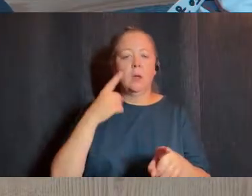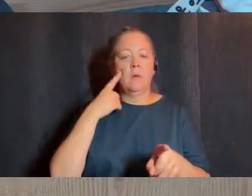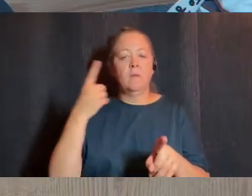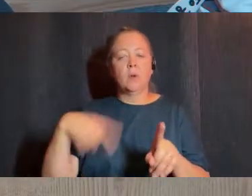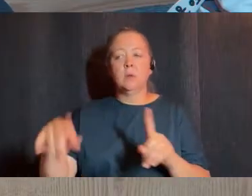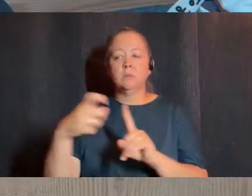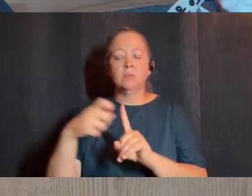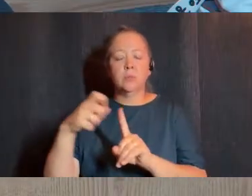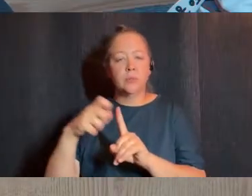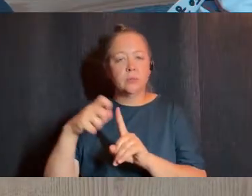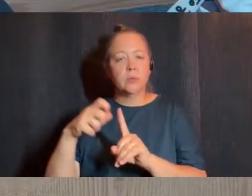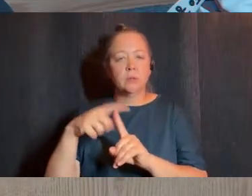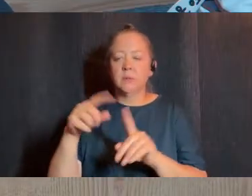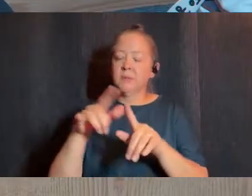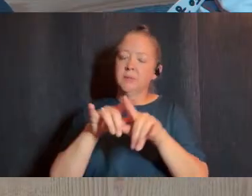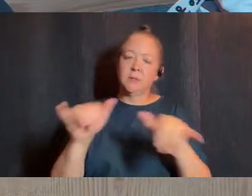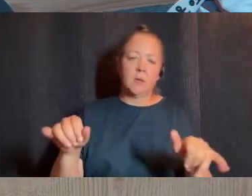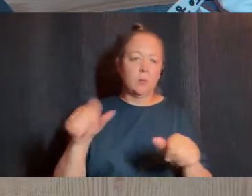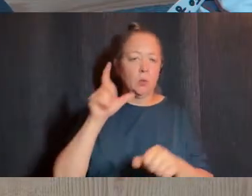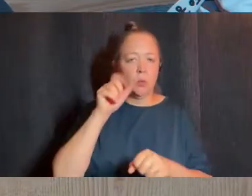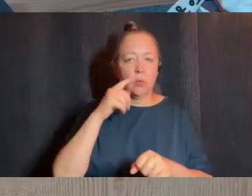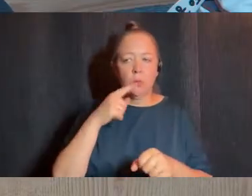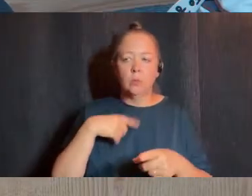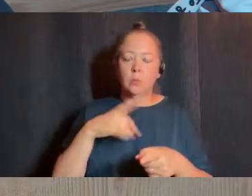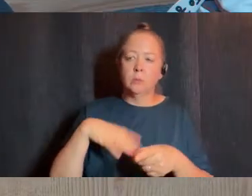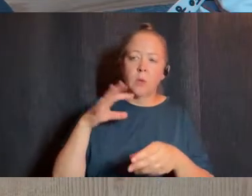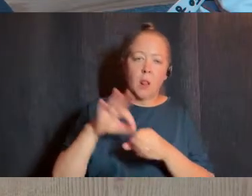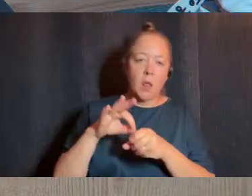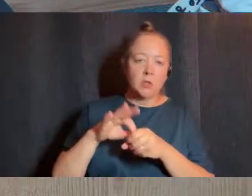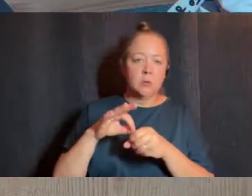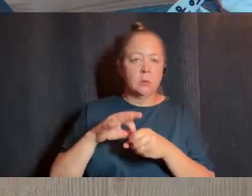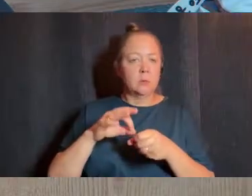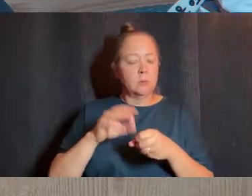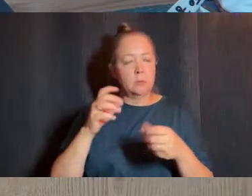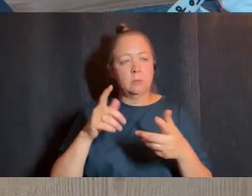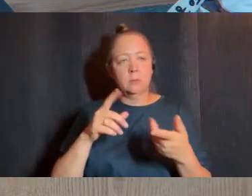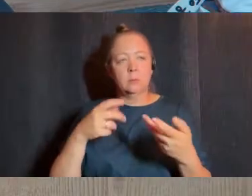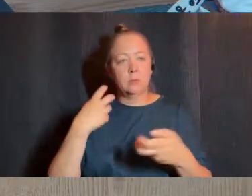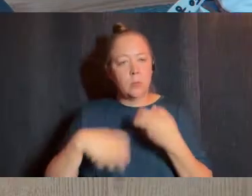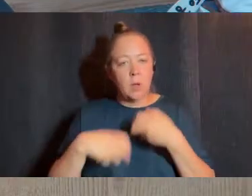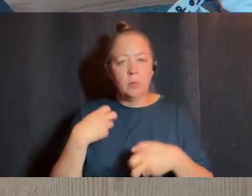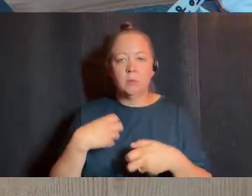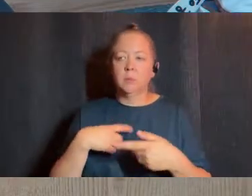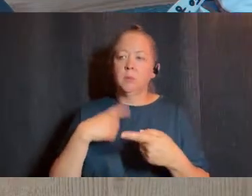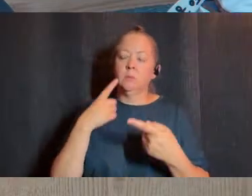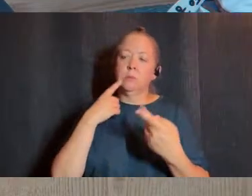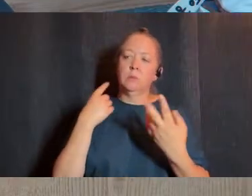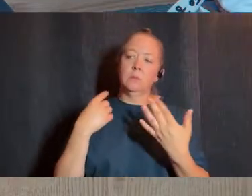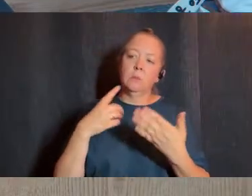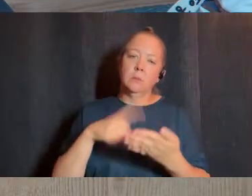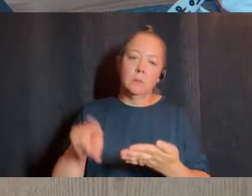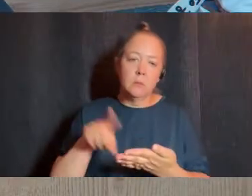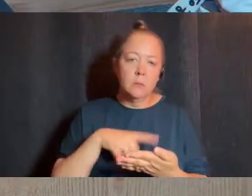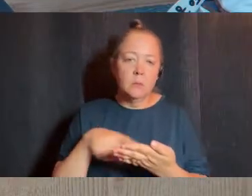during the election, to which the Board of Election Supervisor addressed after that last election.